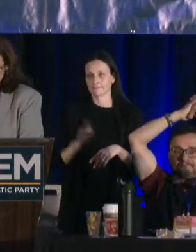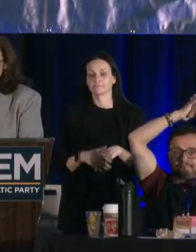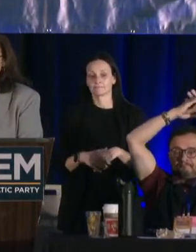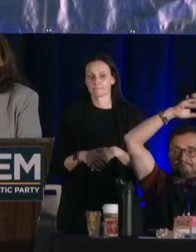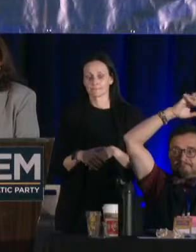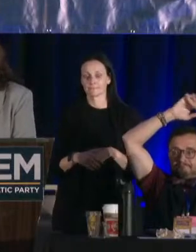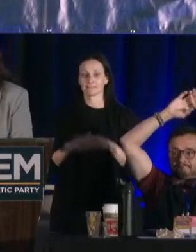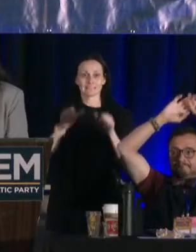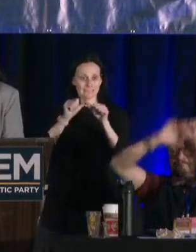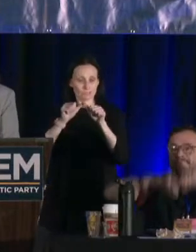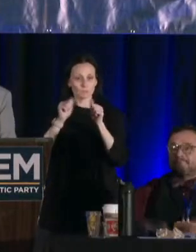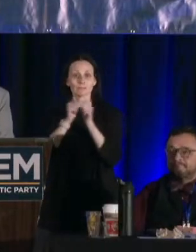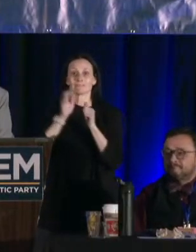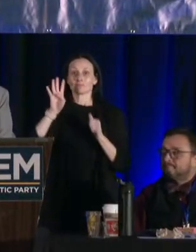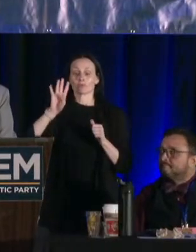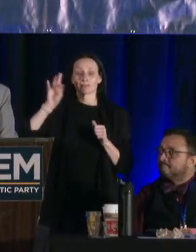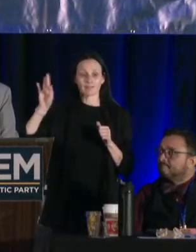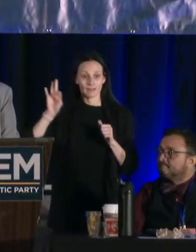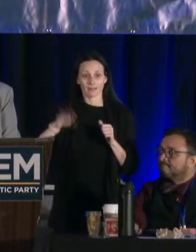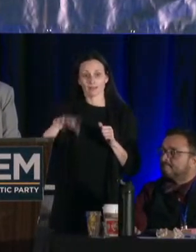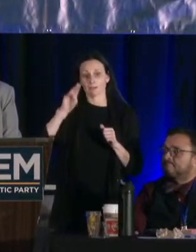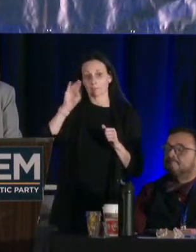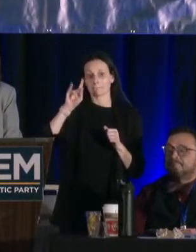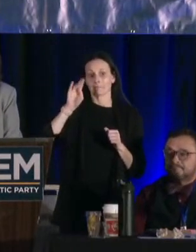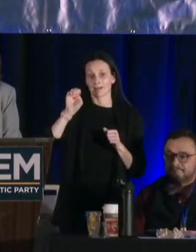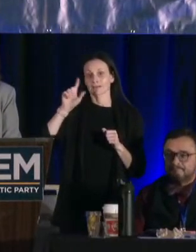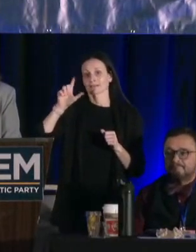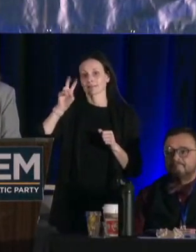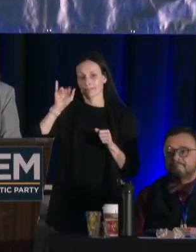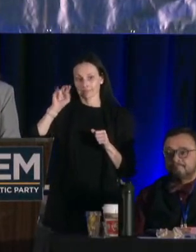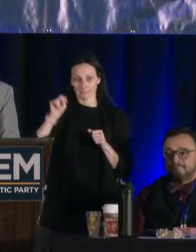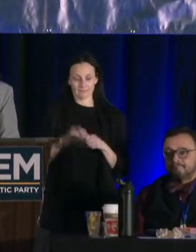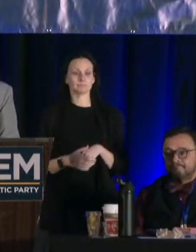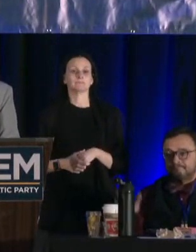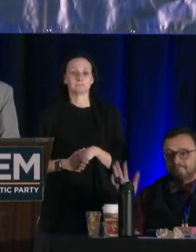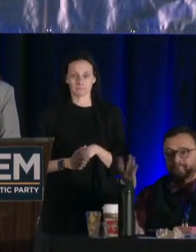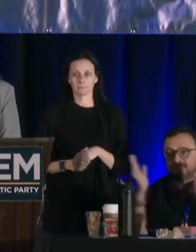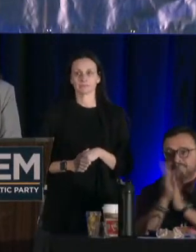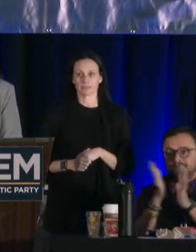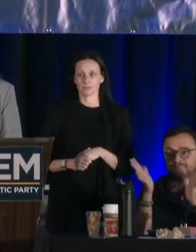And continue with 49, Mike Levin.